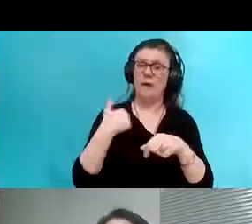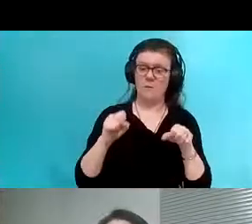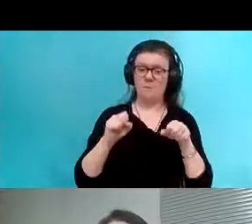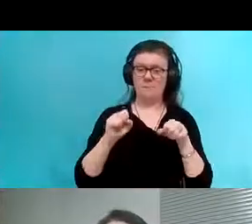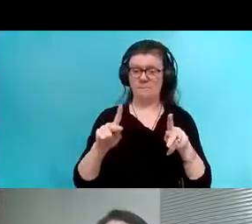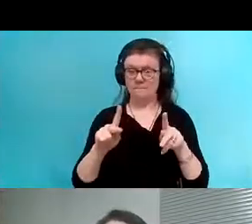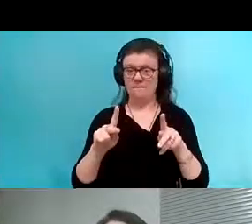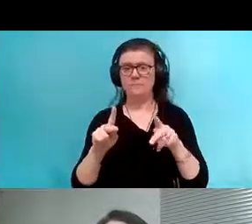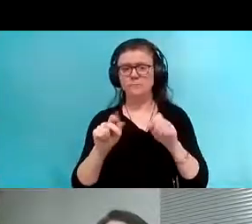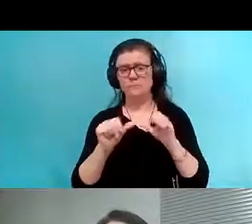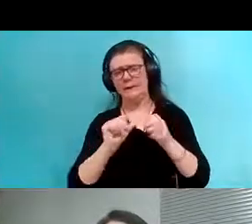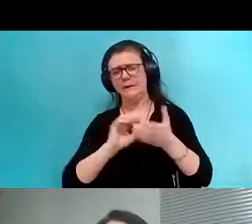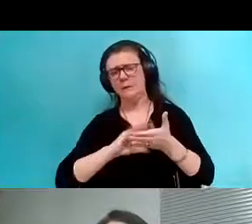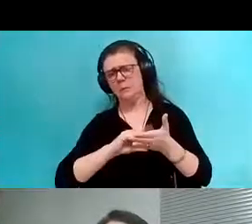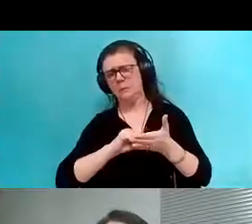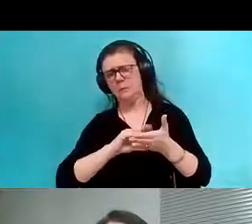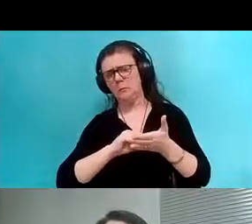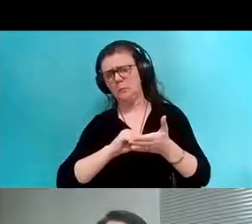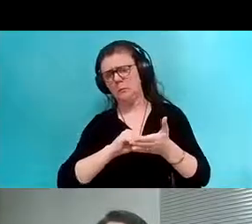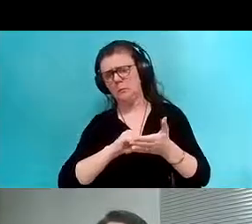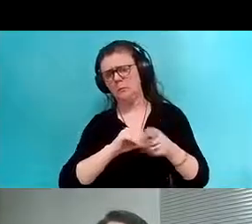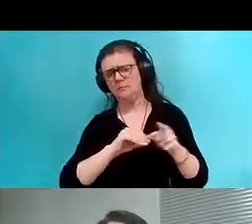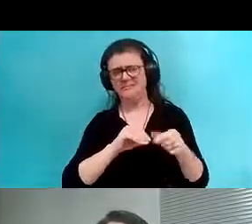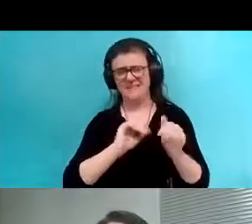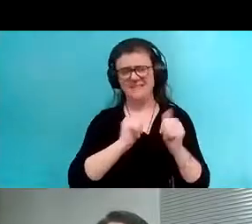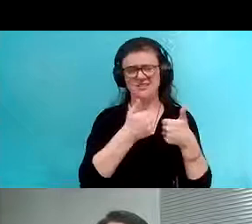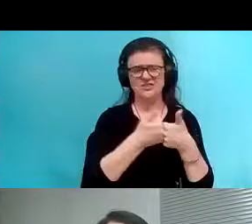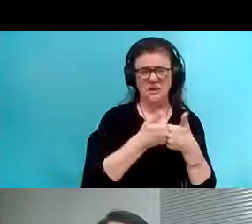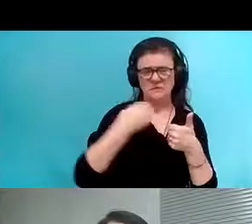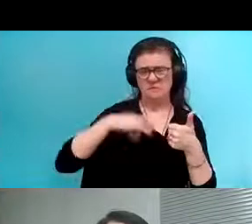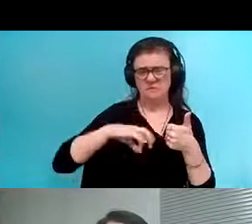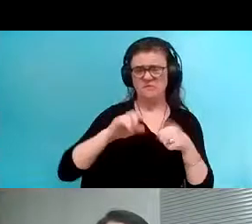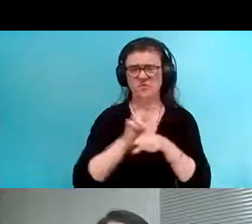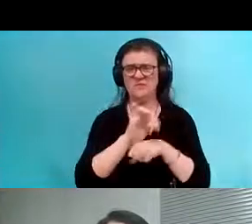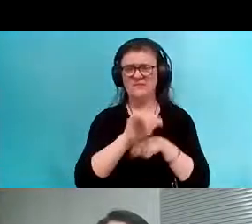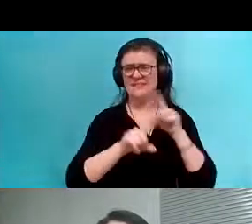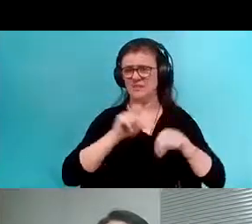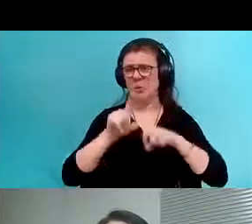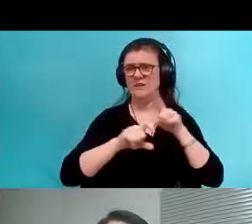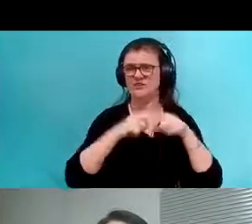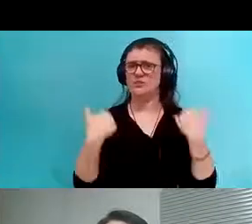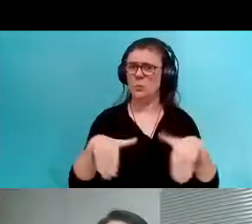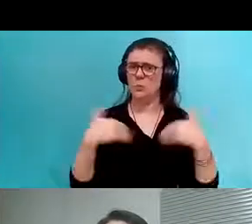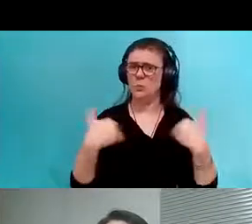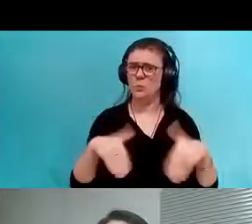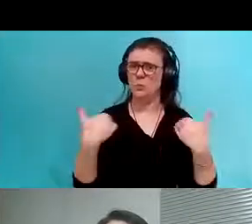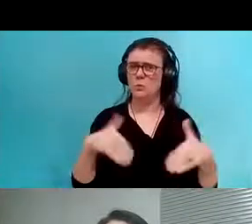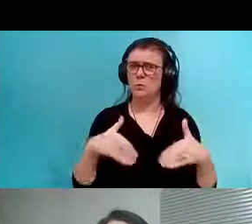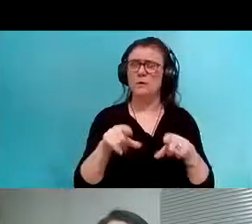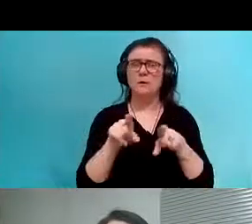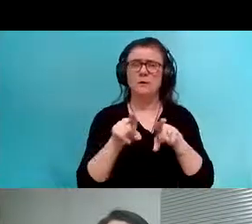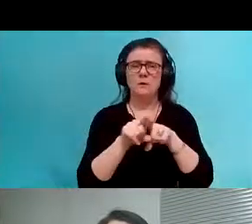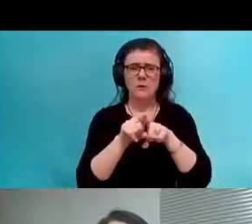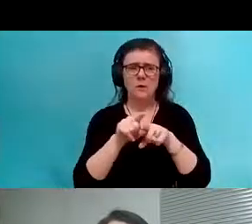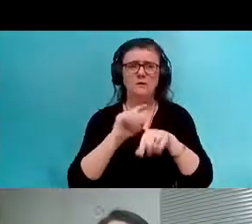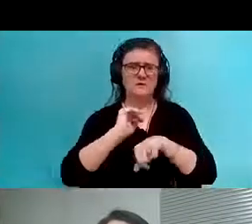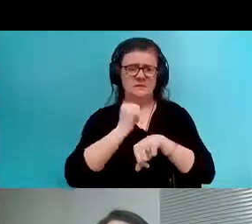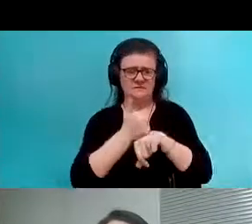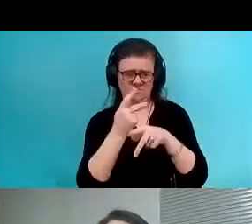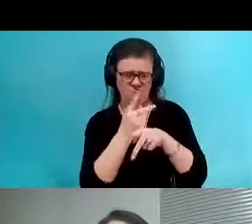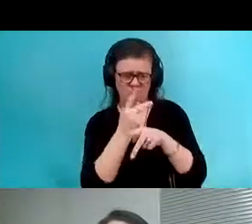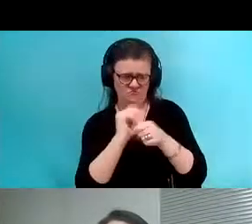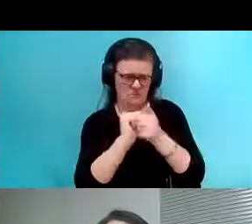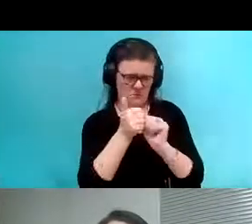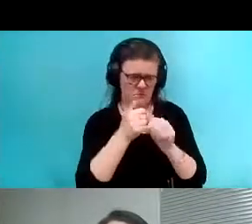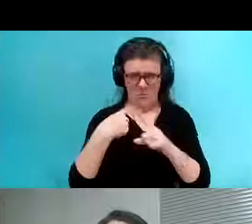continue to learn about the challenges and benefits of using these questions. and the survey design and approaches in